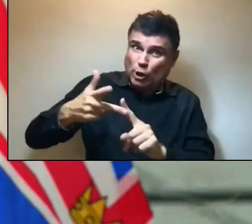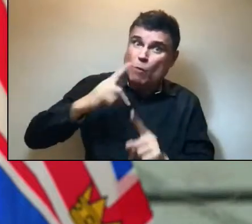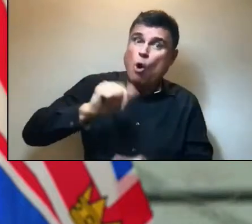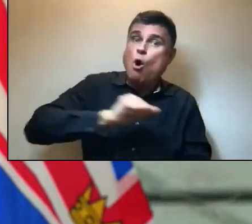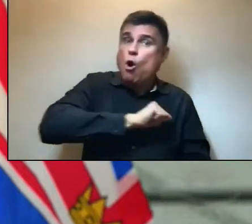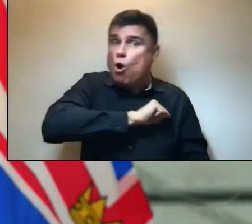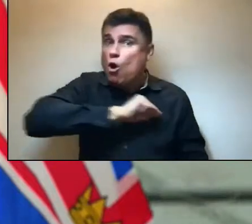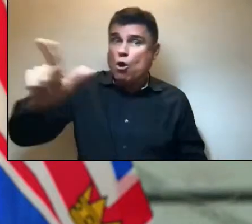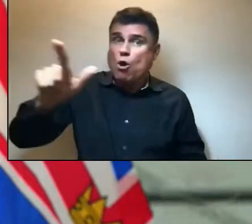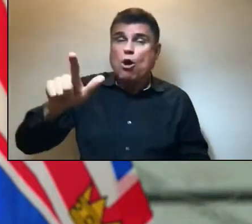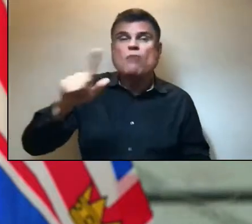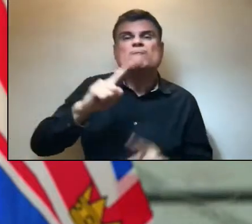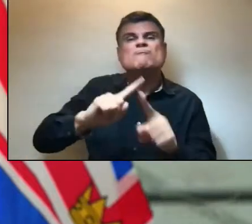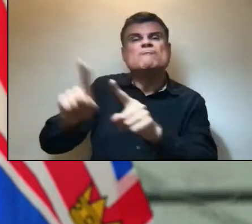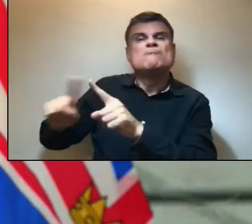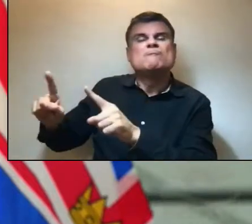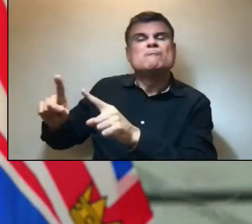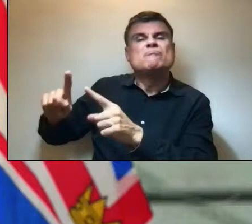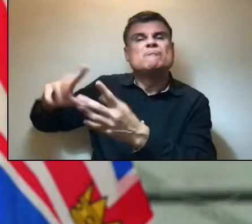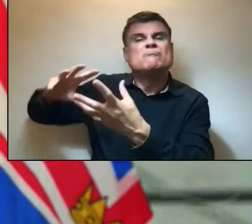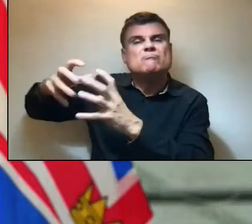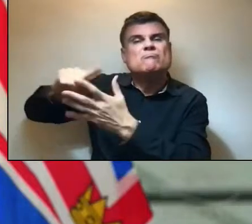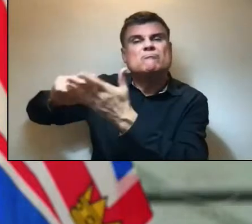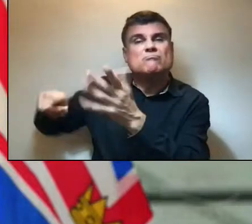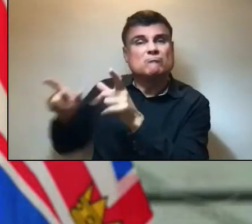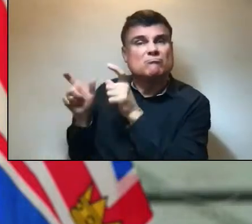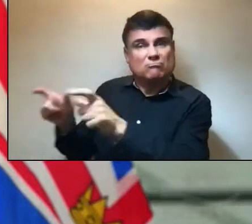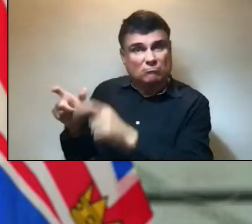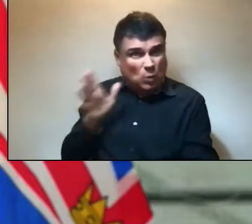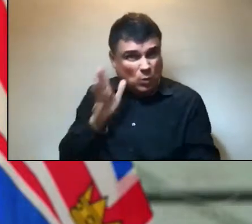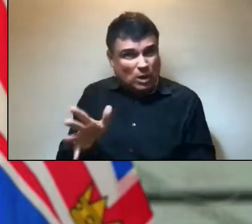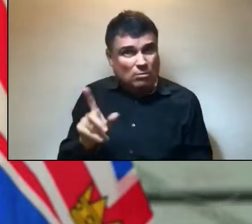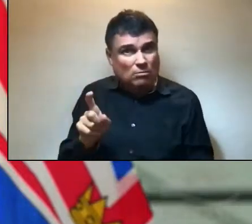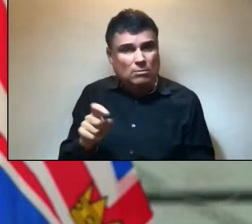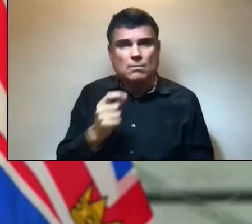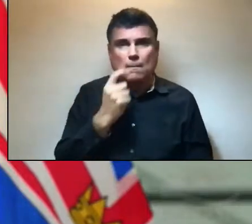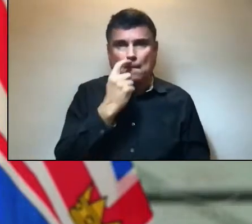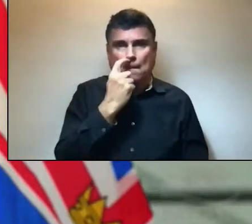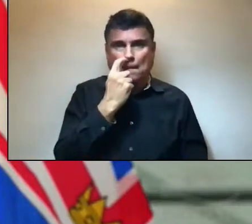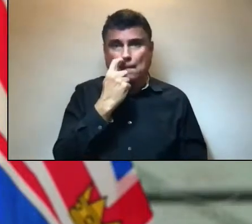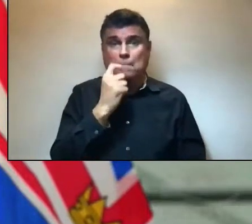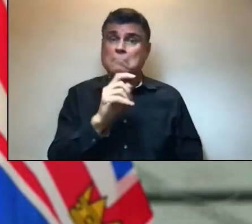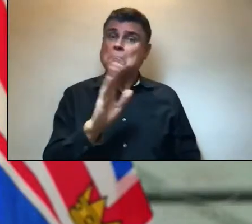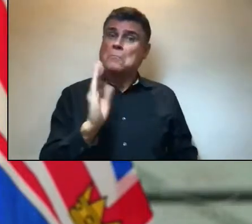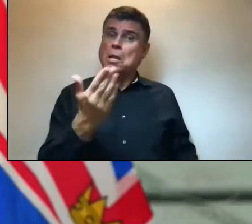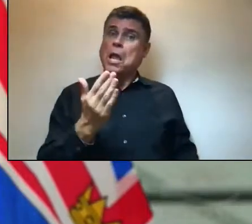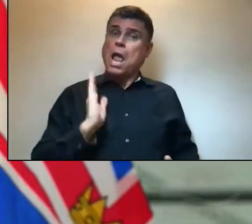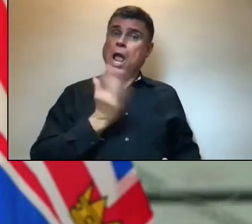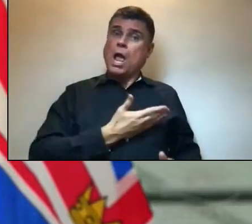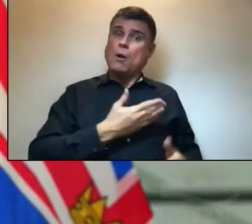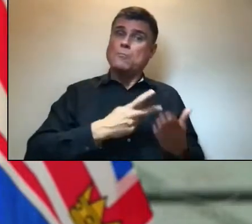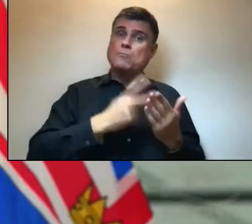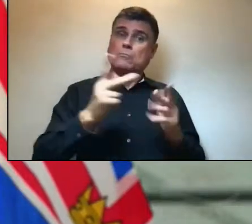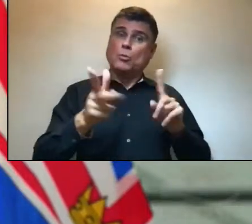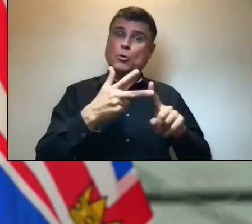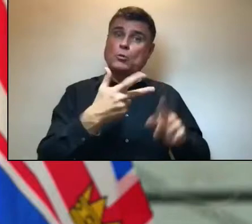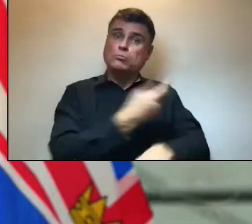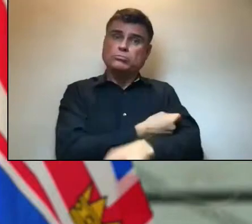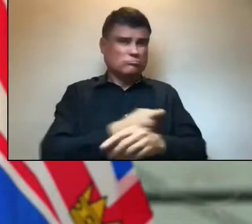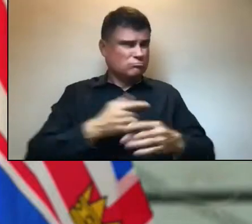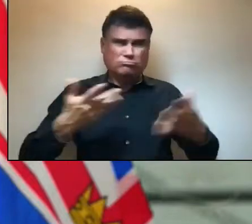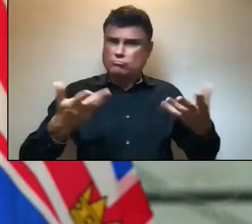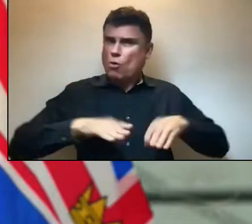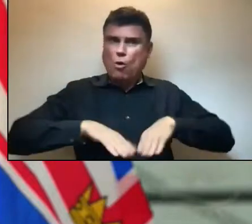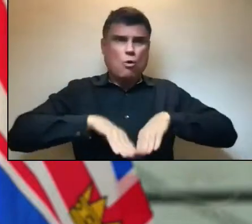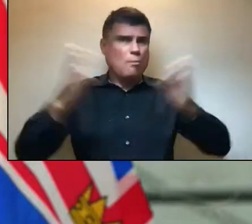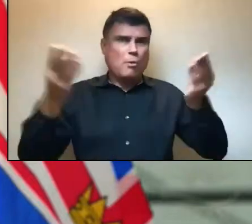So our booster dose program is a booster dose for everybody over age 18. That's what it's been from the very